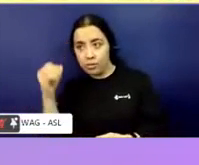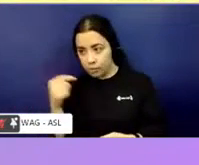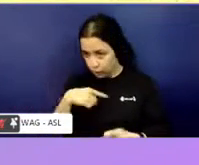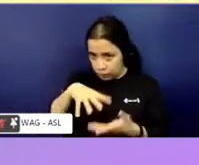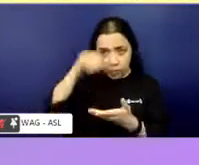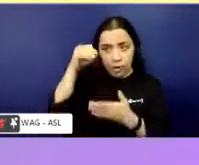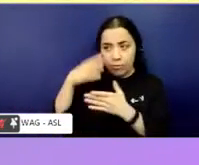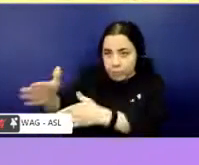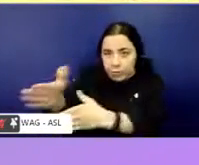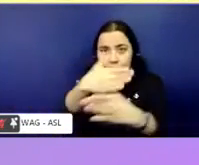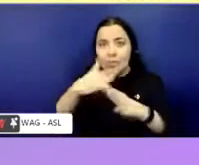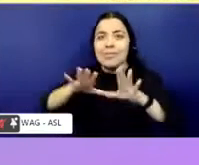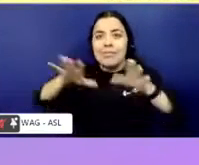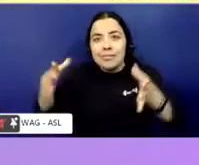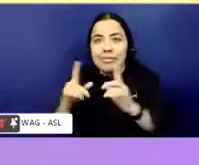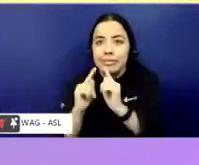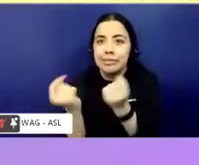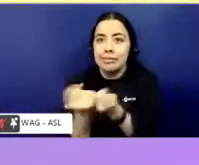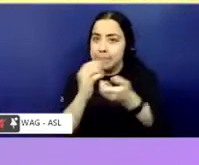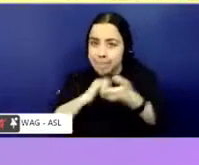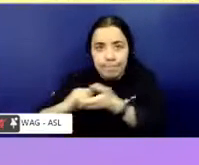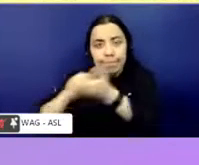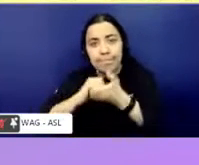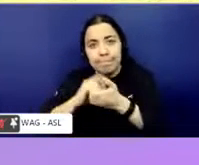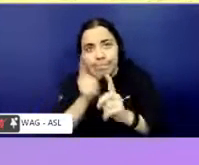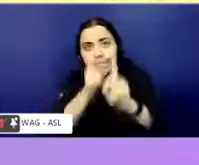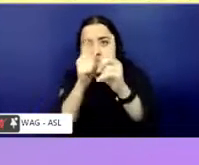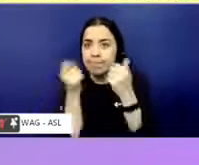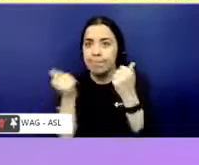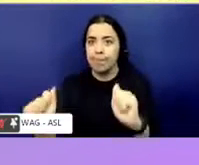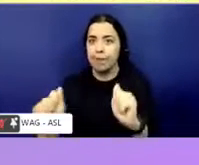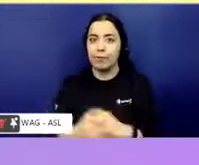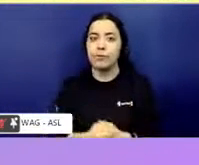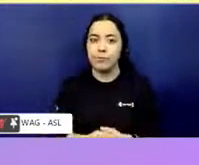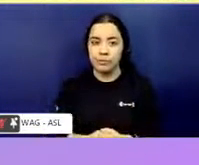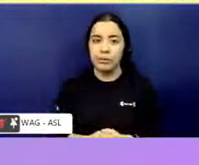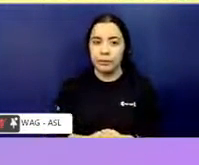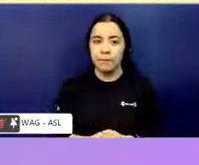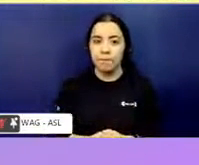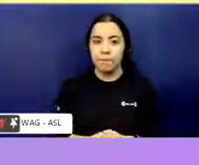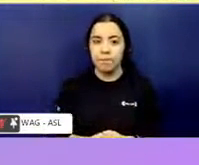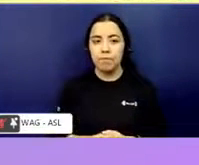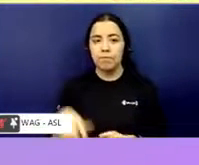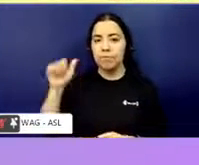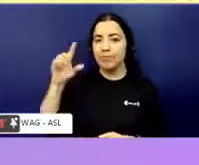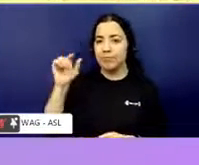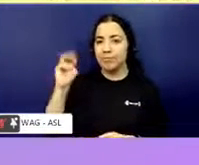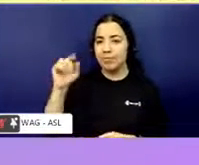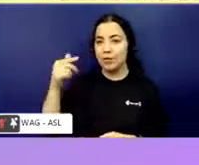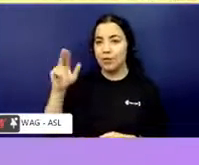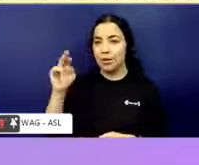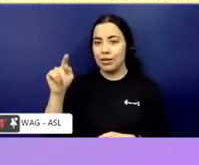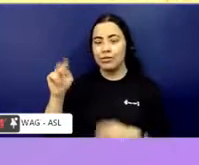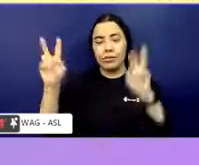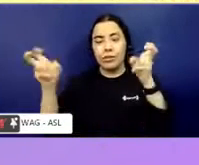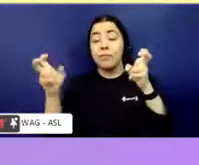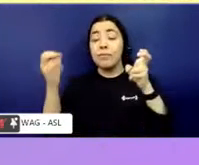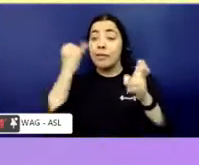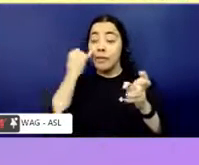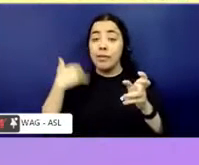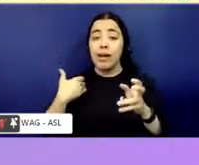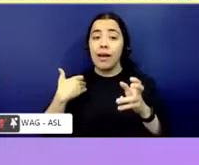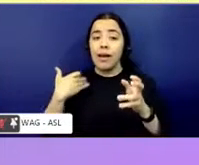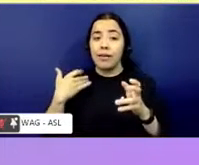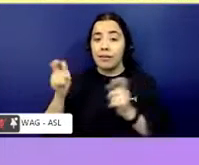is a team effort. And I love this quote from Adam Grant. It's, if we create networks